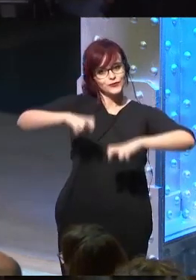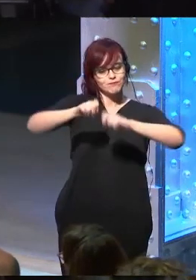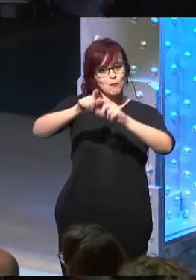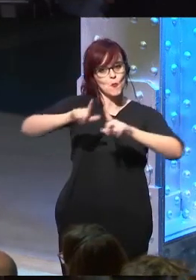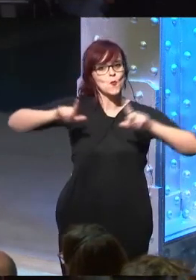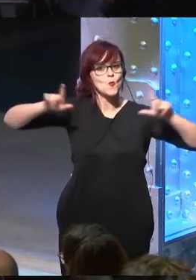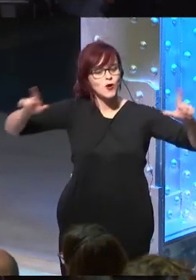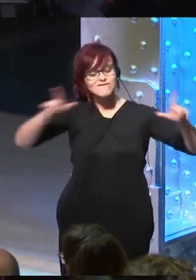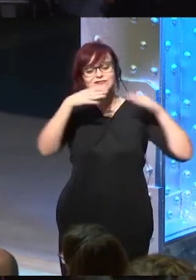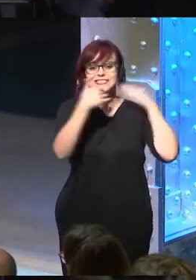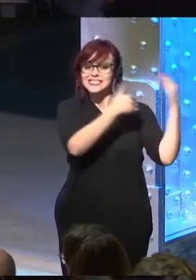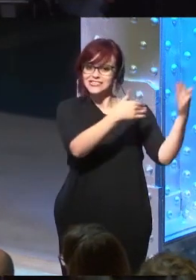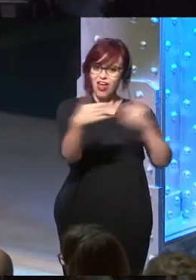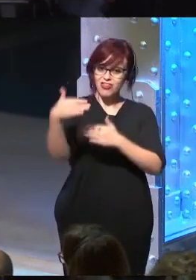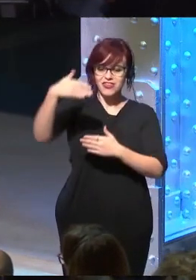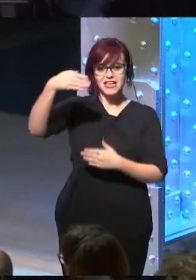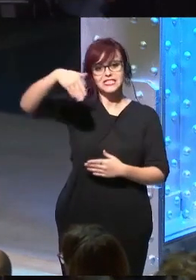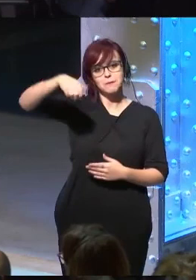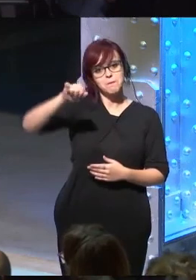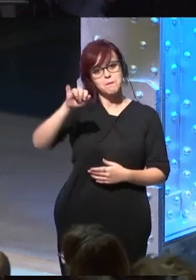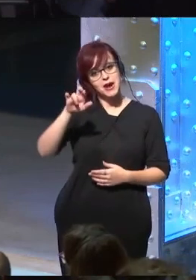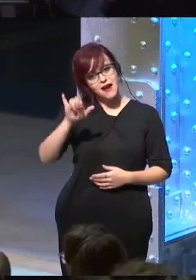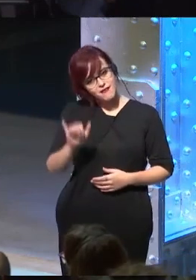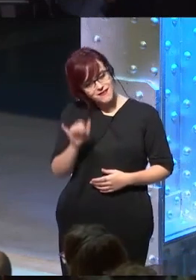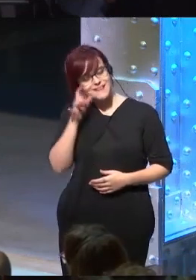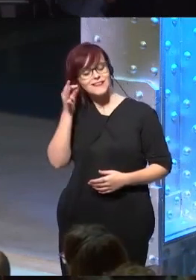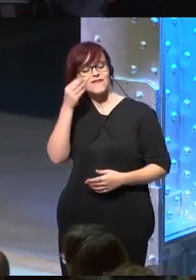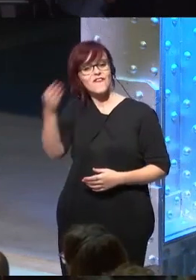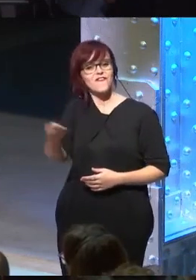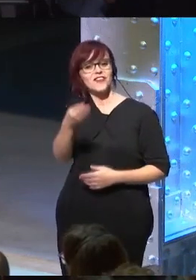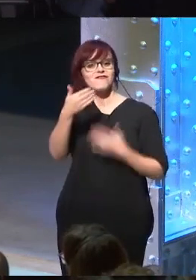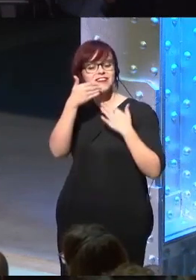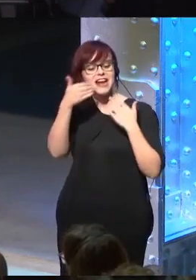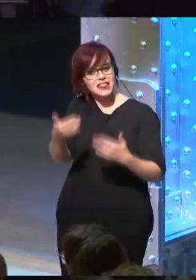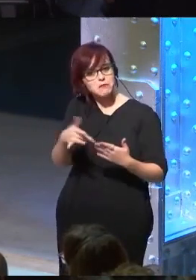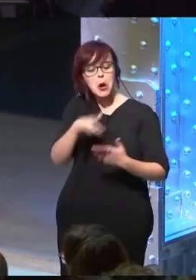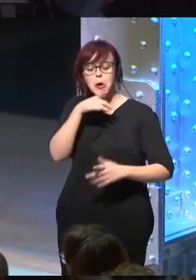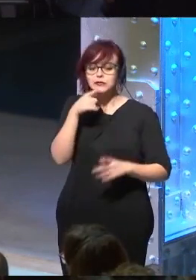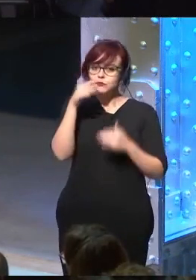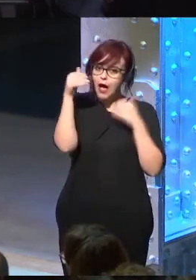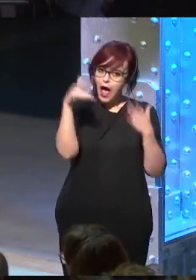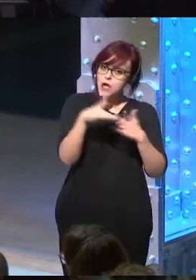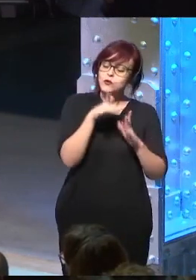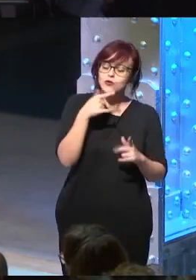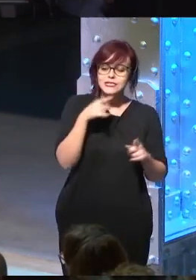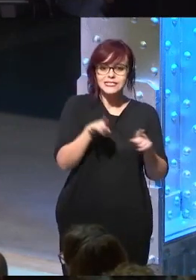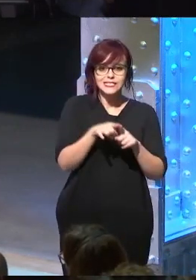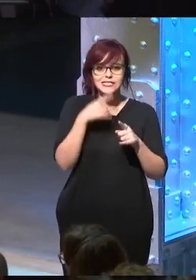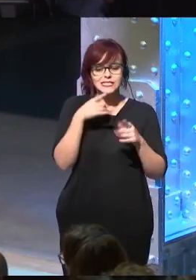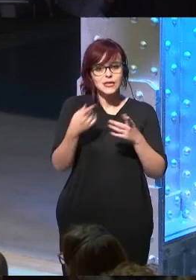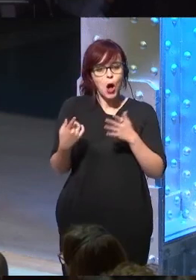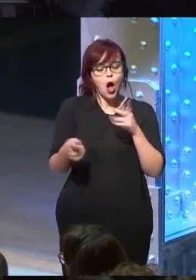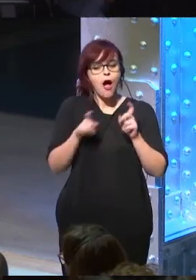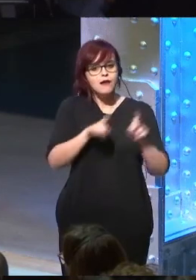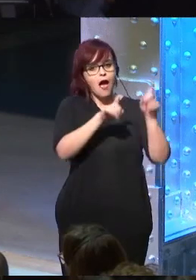to have this encounter that you see on the screen. Thank you very much, Mary, for devoting part of your time to us, for having